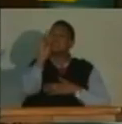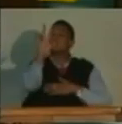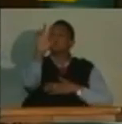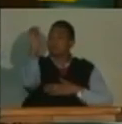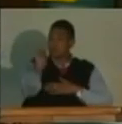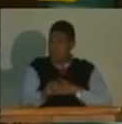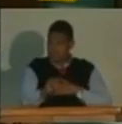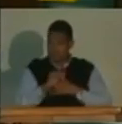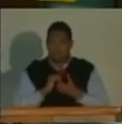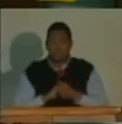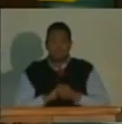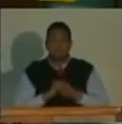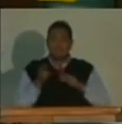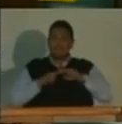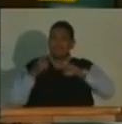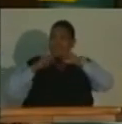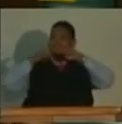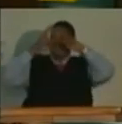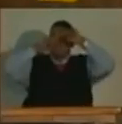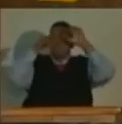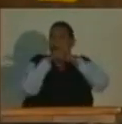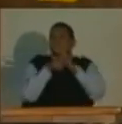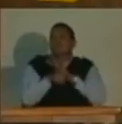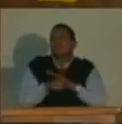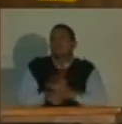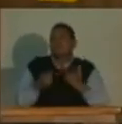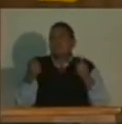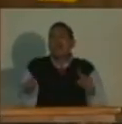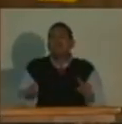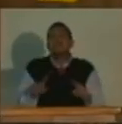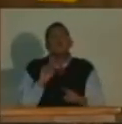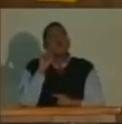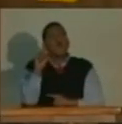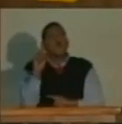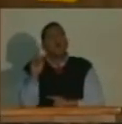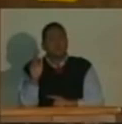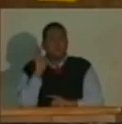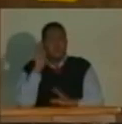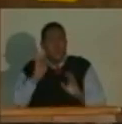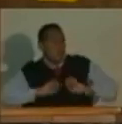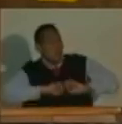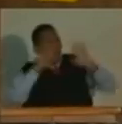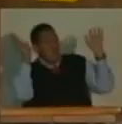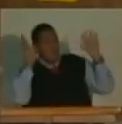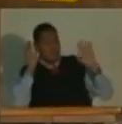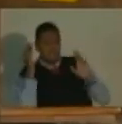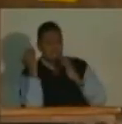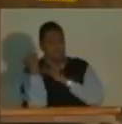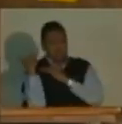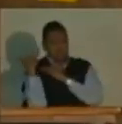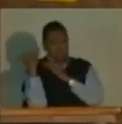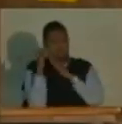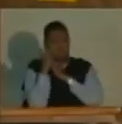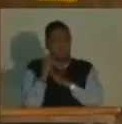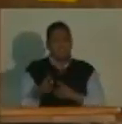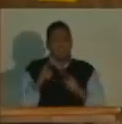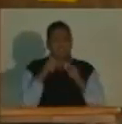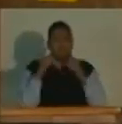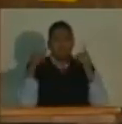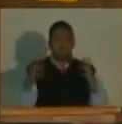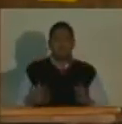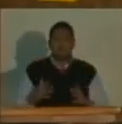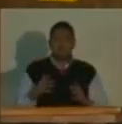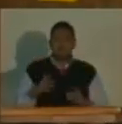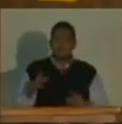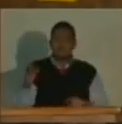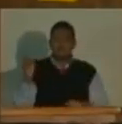73%. So one would obviously... A responsible leader of the opposition could